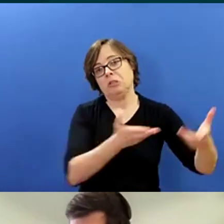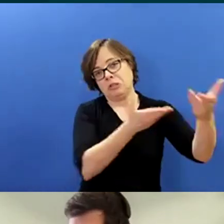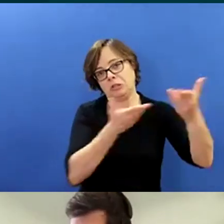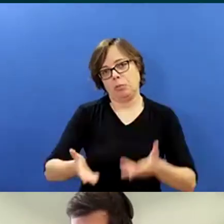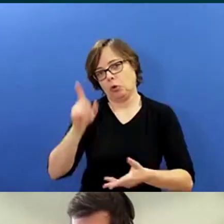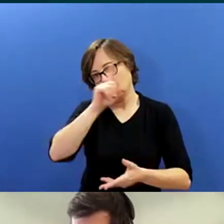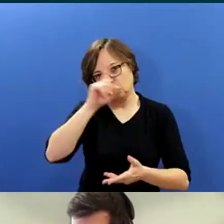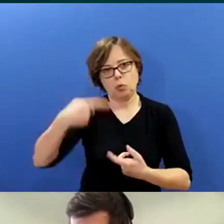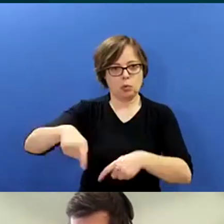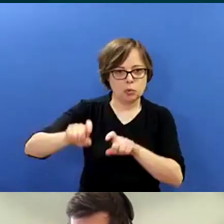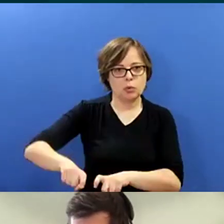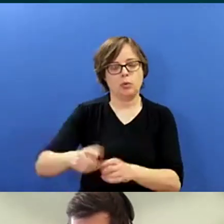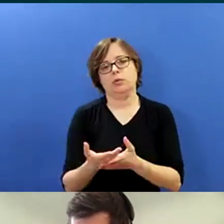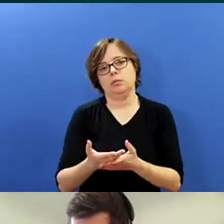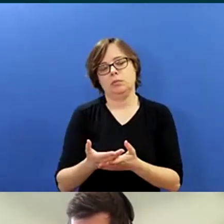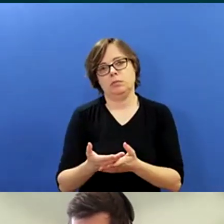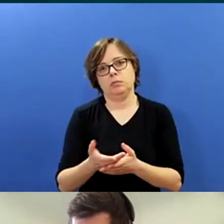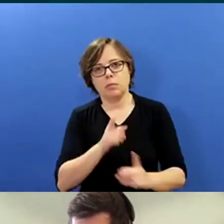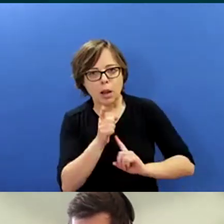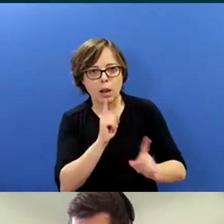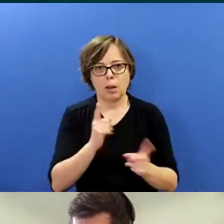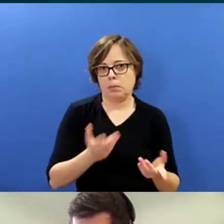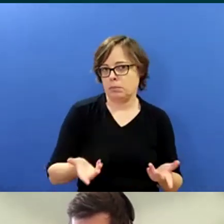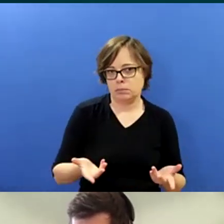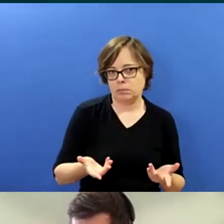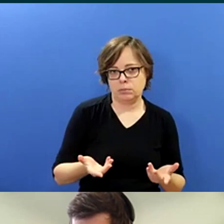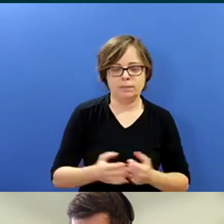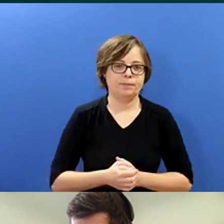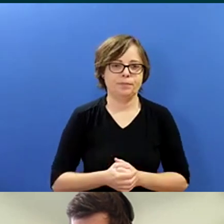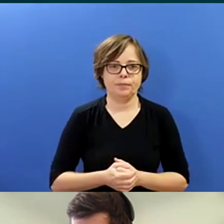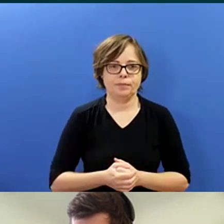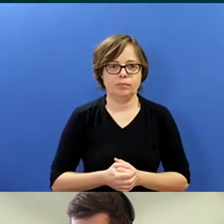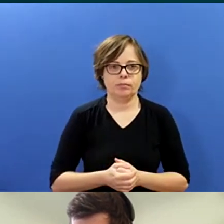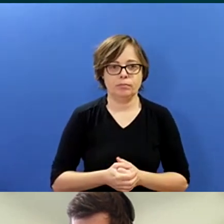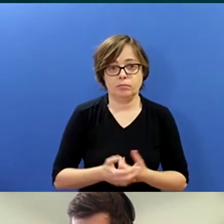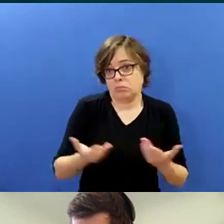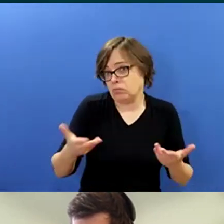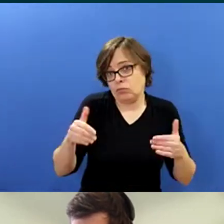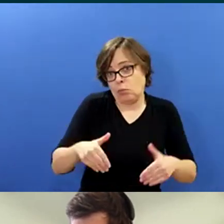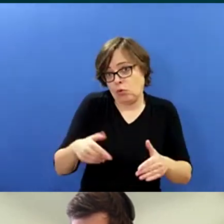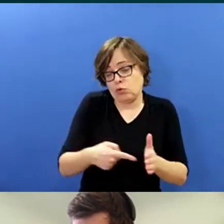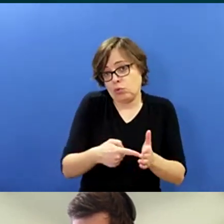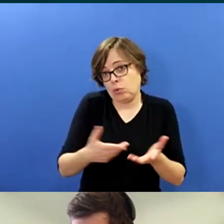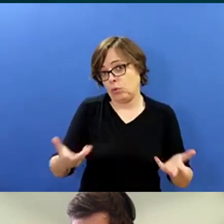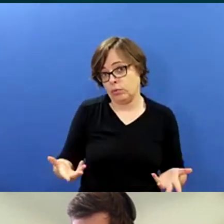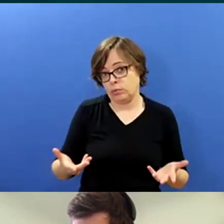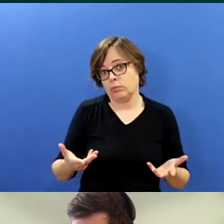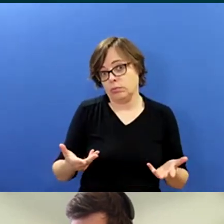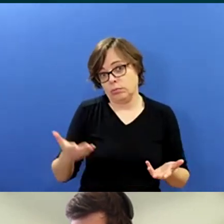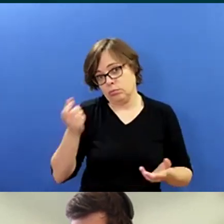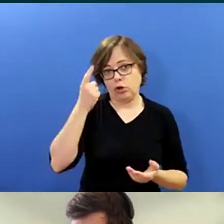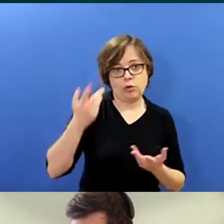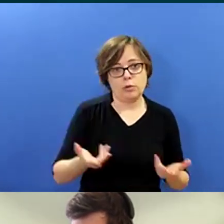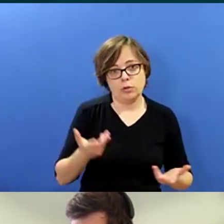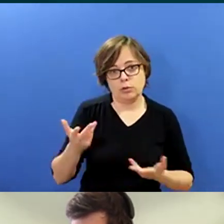to participate in a discussion, and maybe like that bring them then also to